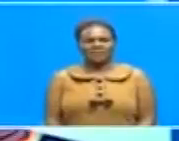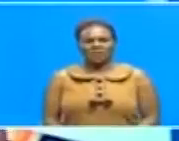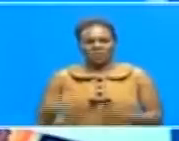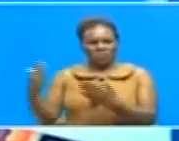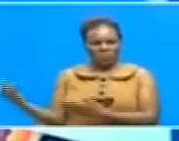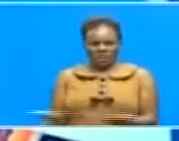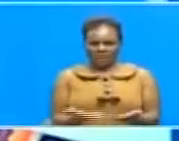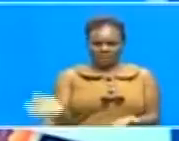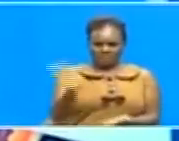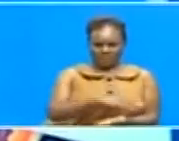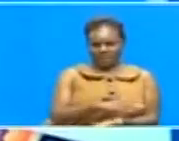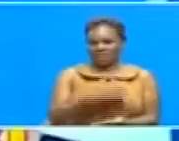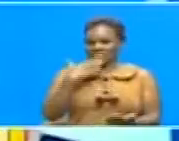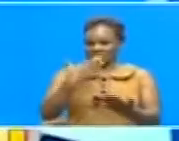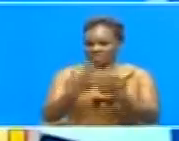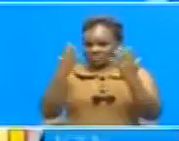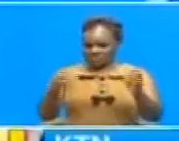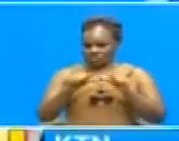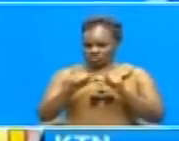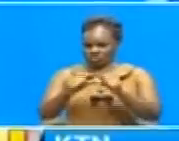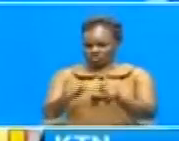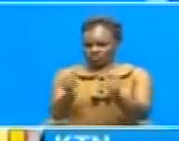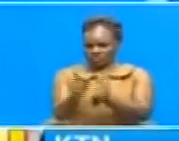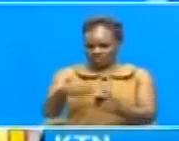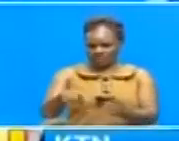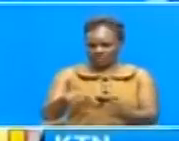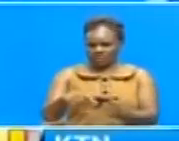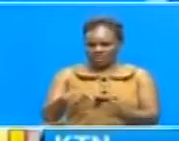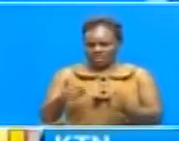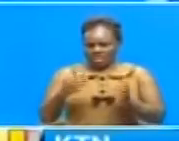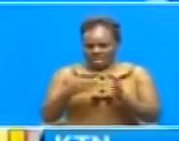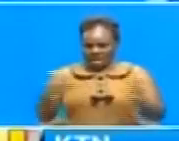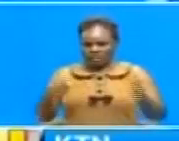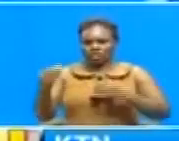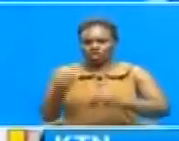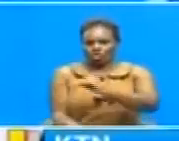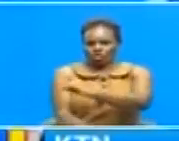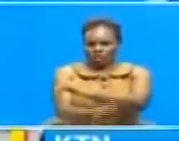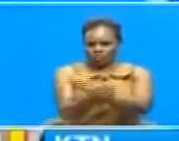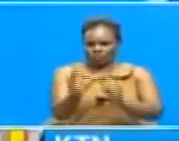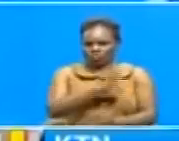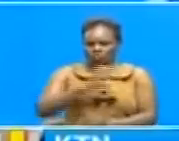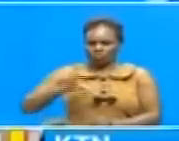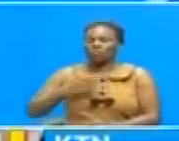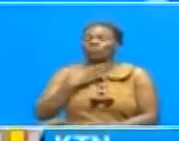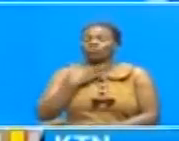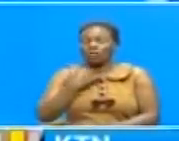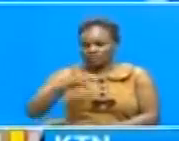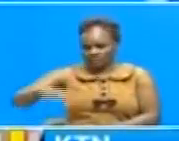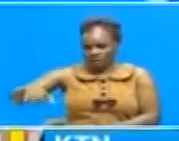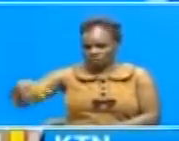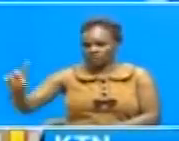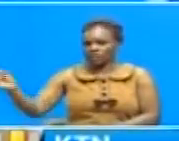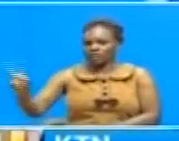Welcome back to KTN Prime. Thank you for staying with us. Now, the Ethics and Anti-Corruption Commission now wants the accounts of Nairobi